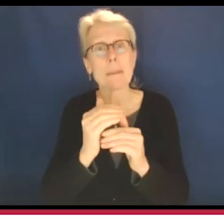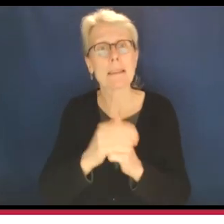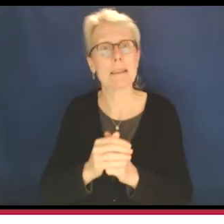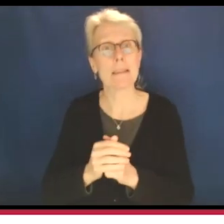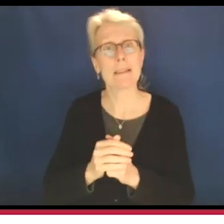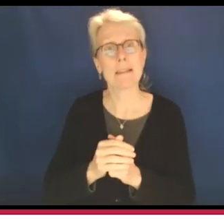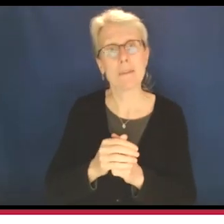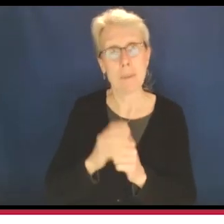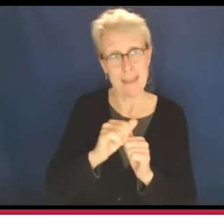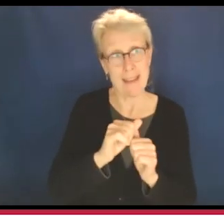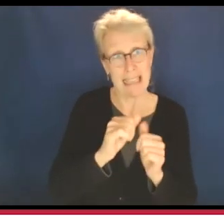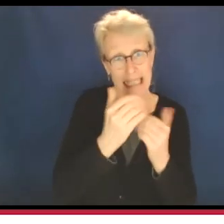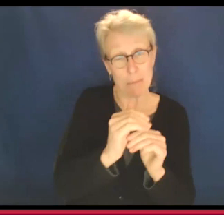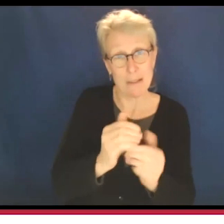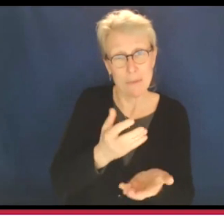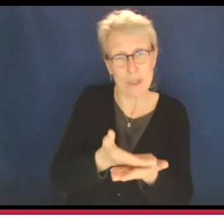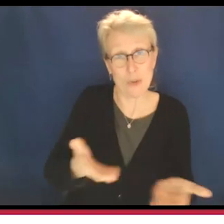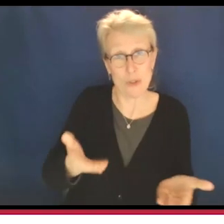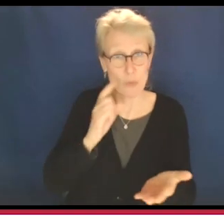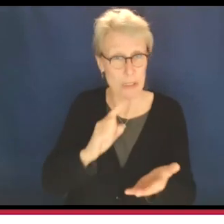have countermeasures for.